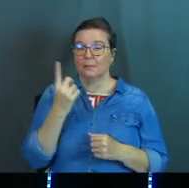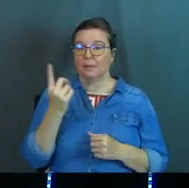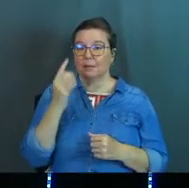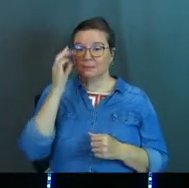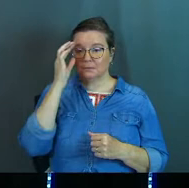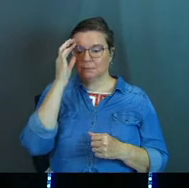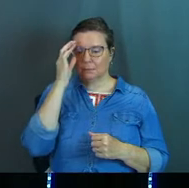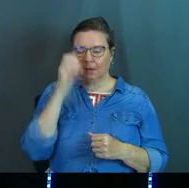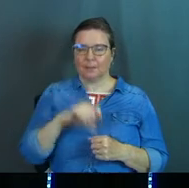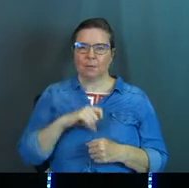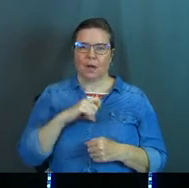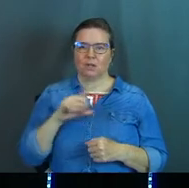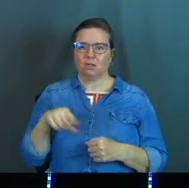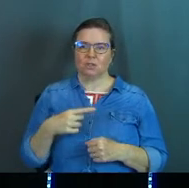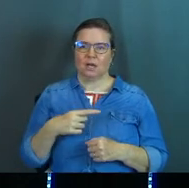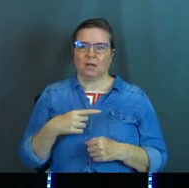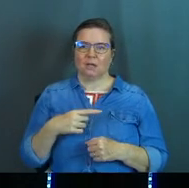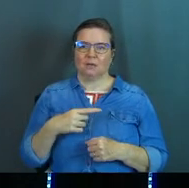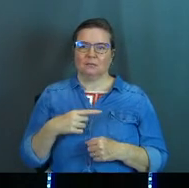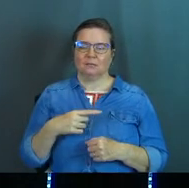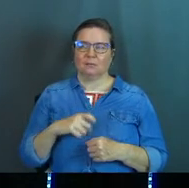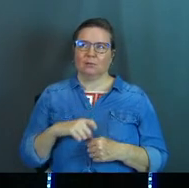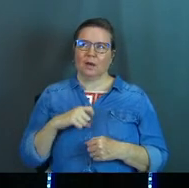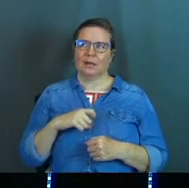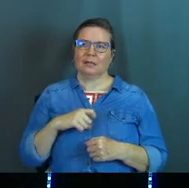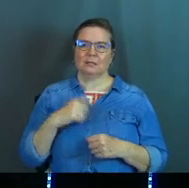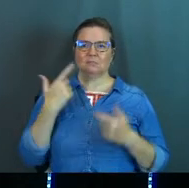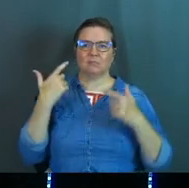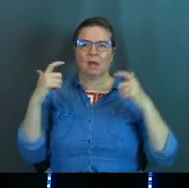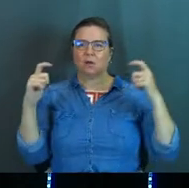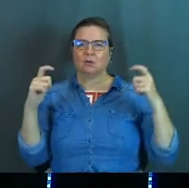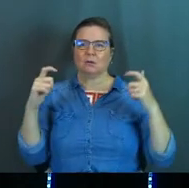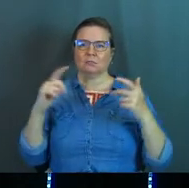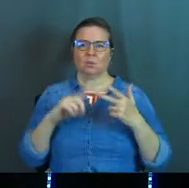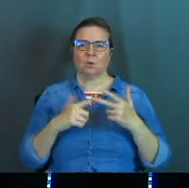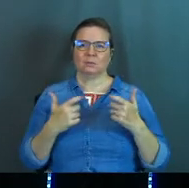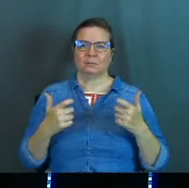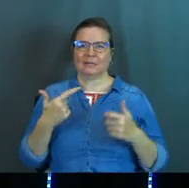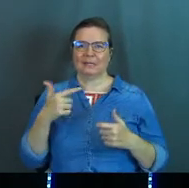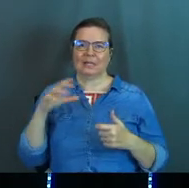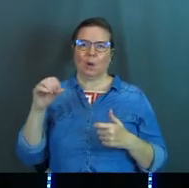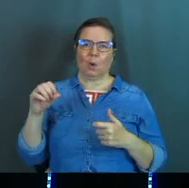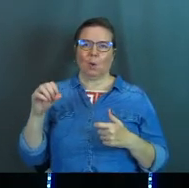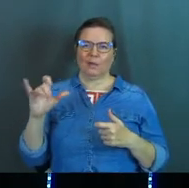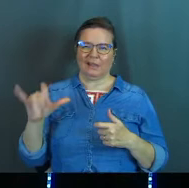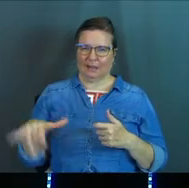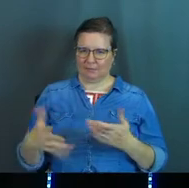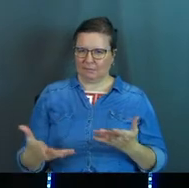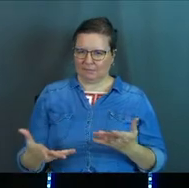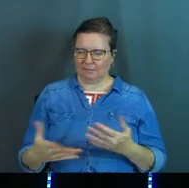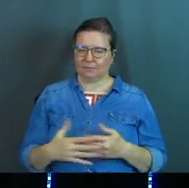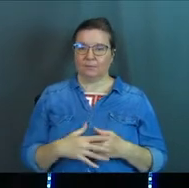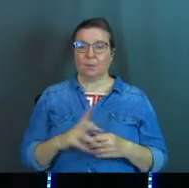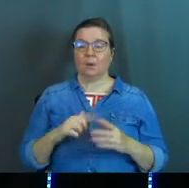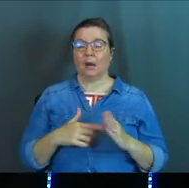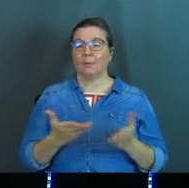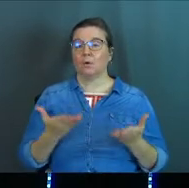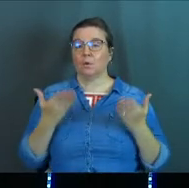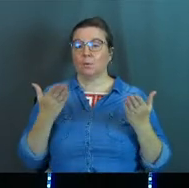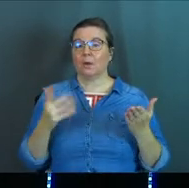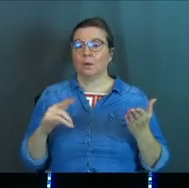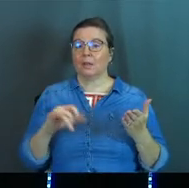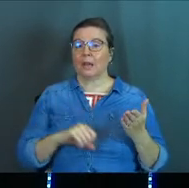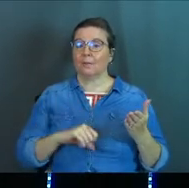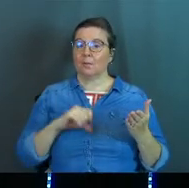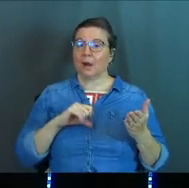sometimes pride is just haughtiness, or pride is arrogance, or pride is a big ego, and things like that. What I'm going to recommend to